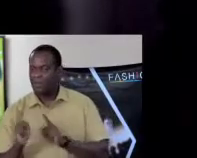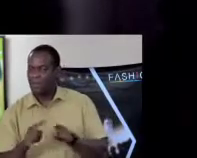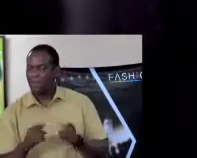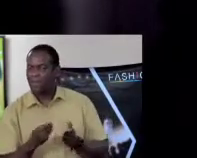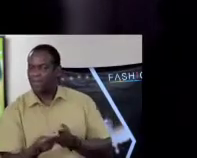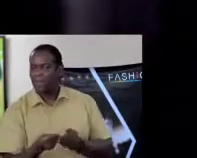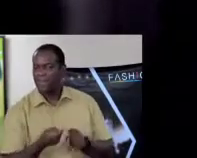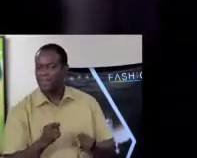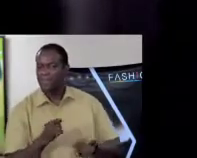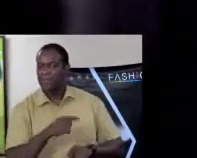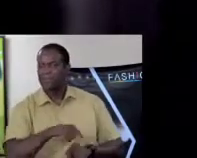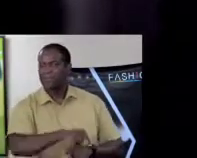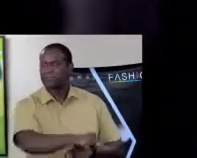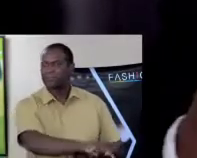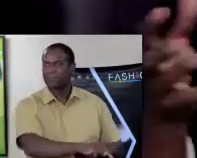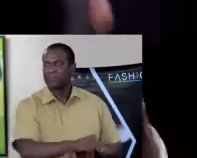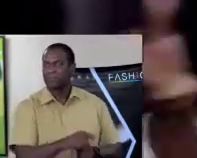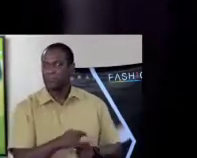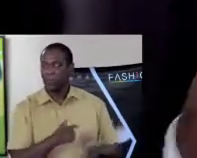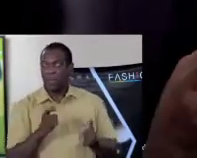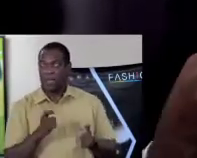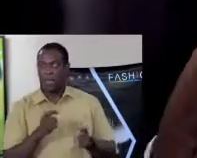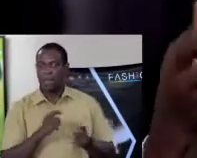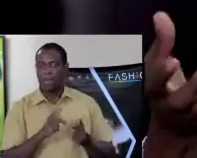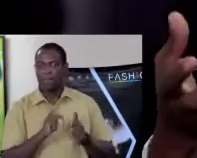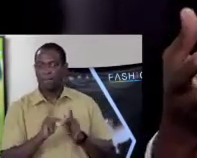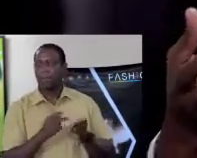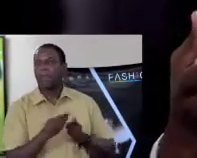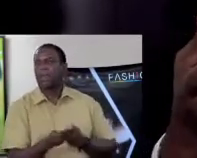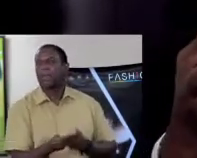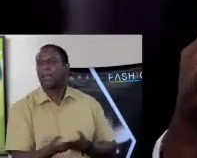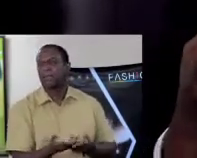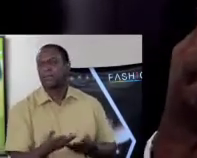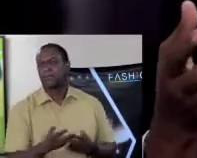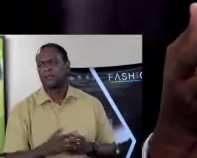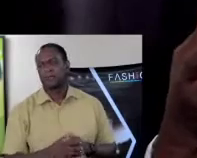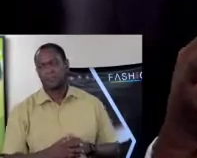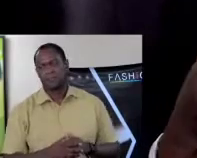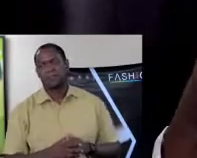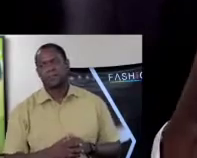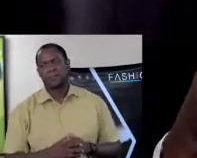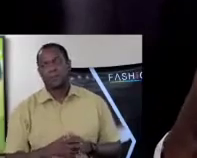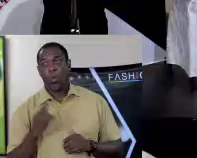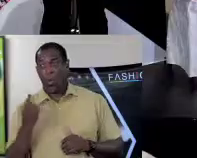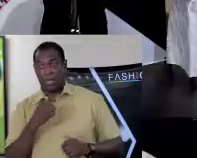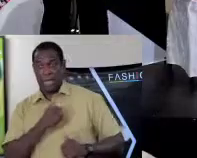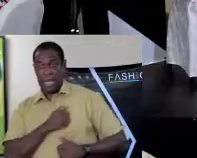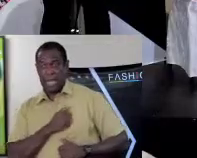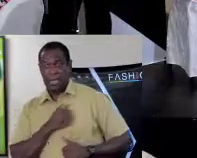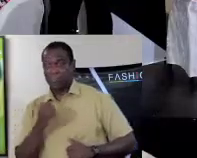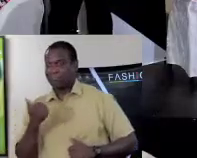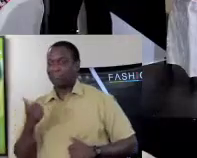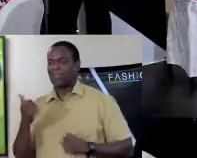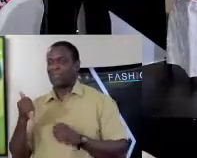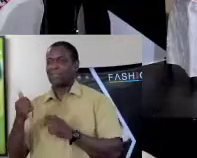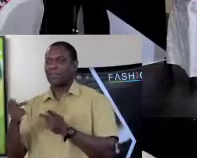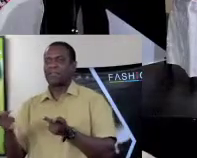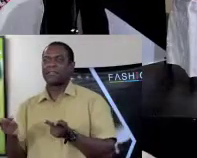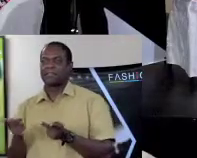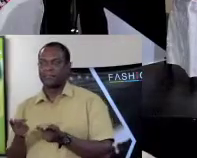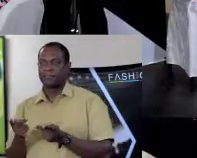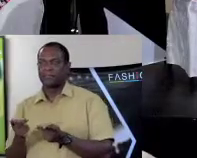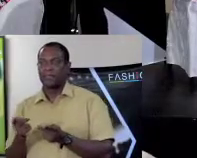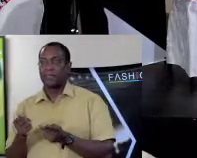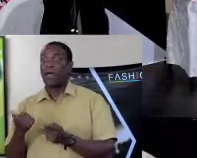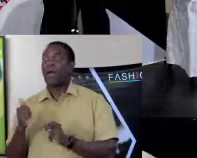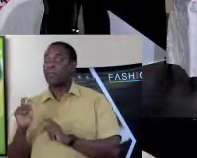immediate sales. And we only didn't bring Caribbean people, it was in Toronto. There were other people who were fascinated at a Caribbean show, won a